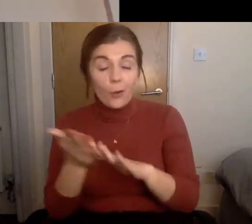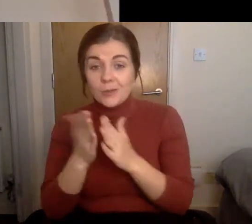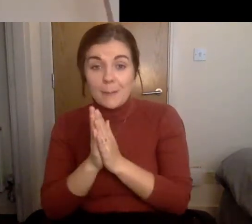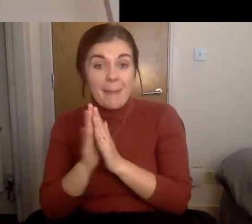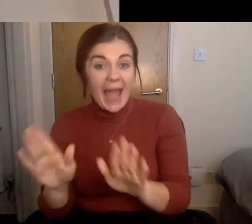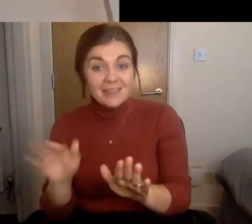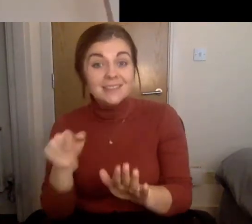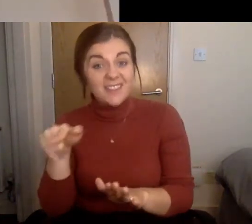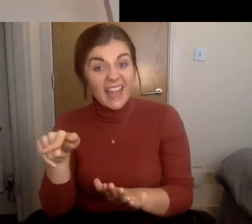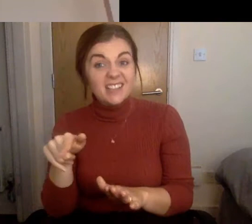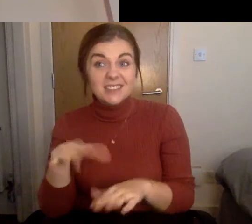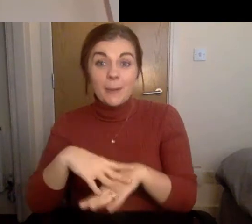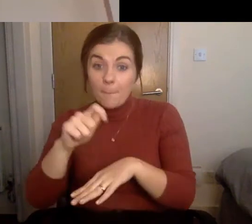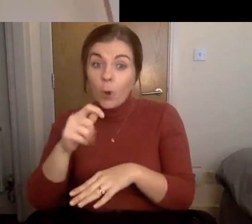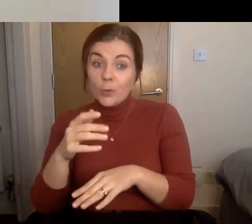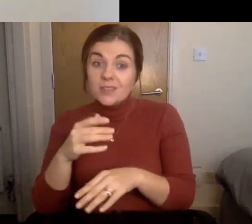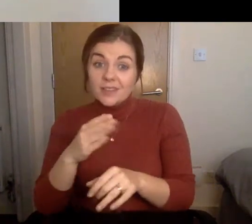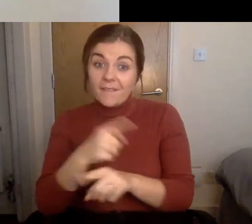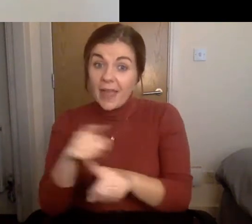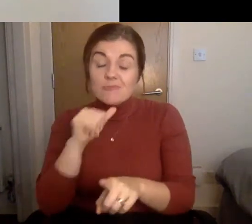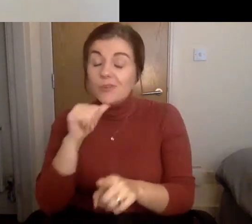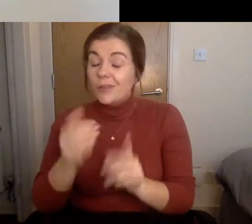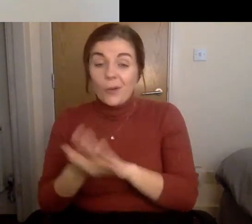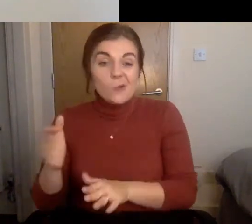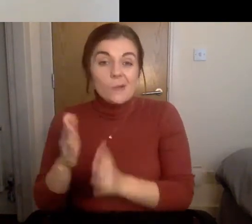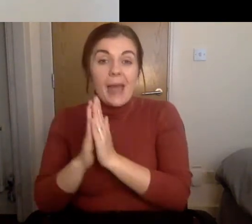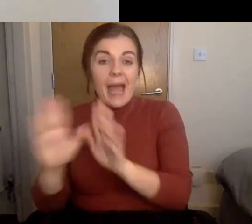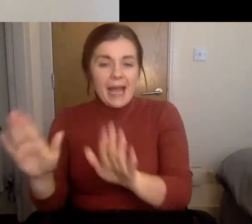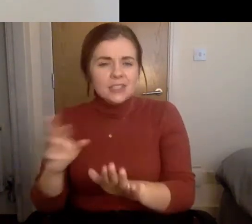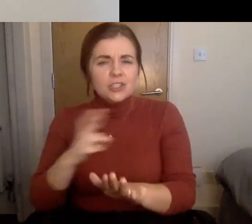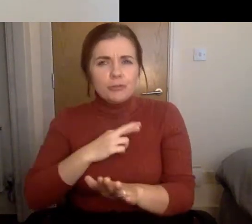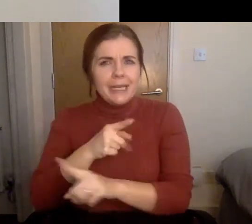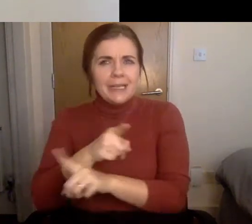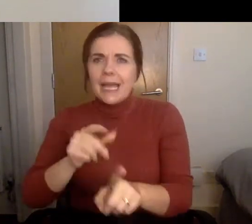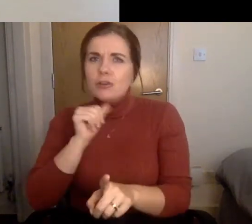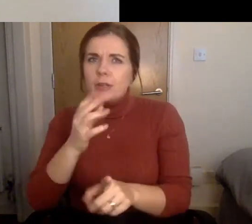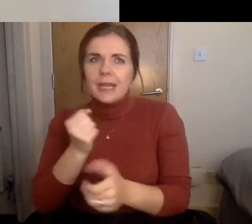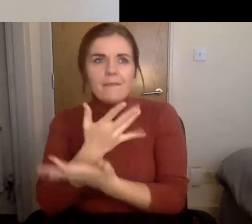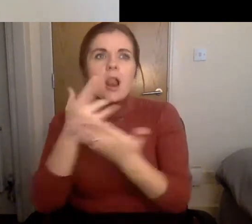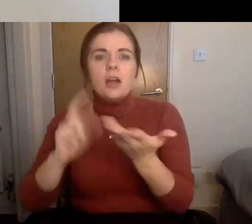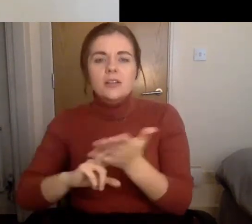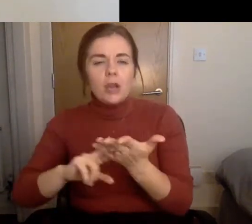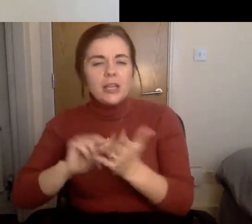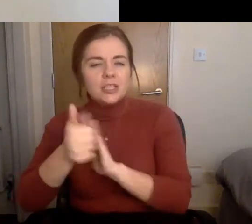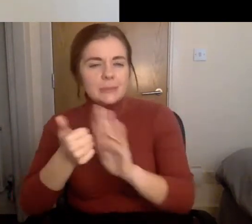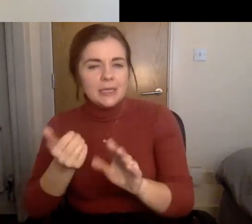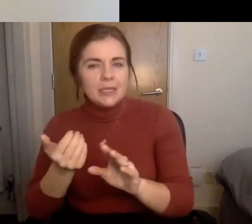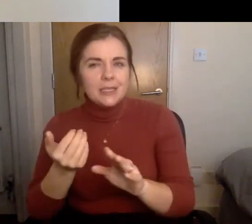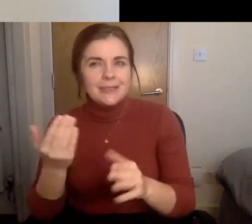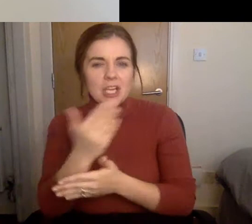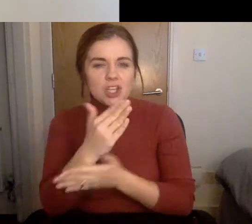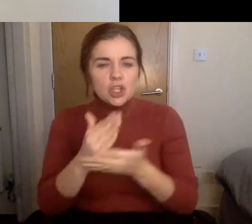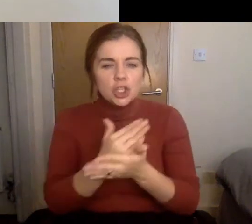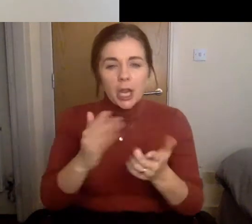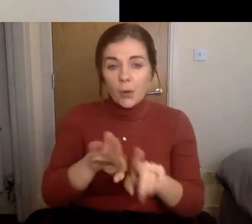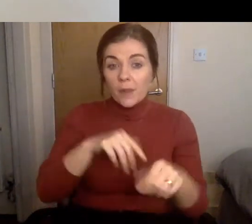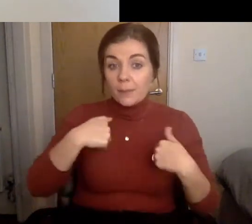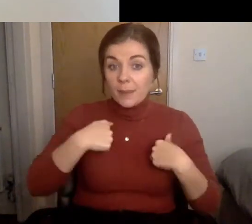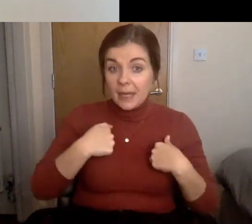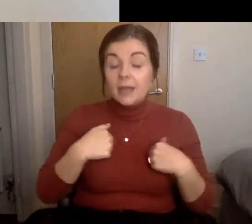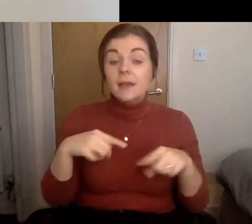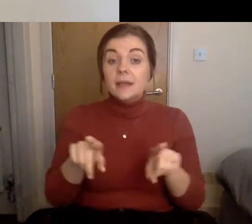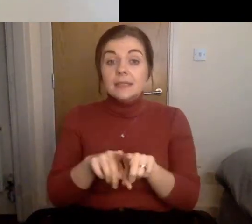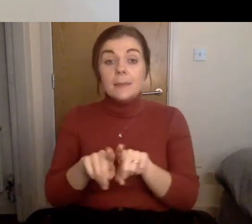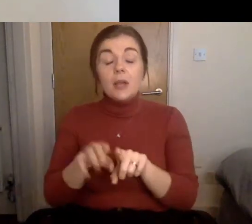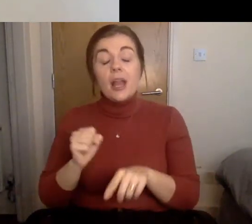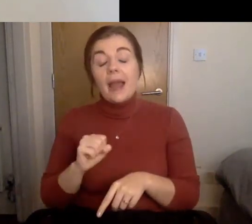so really, they don't actually have a whole lot of religious experience to share with me. And similarly, just because, like, I have a Hindu boy, you know,